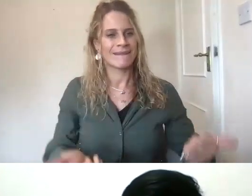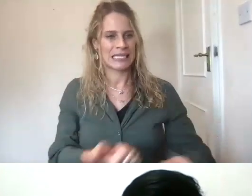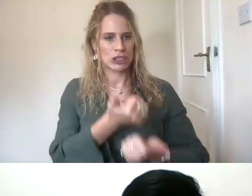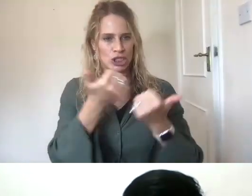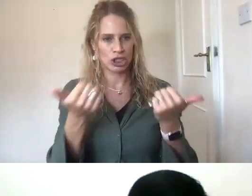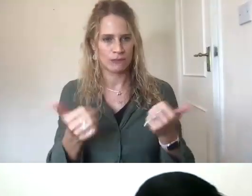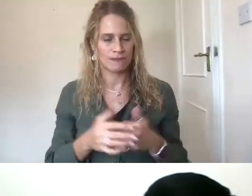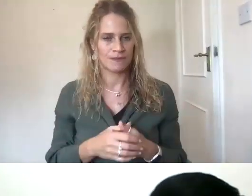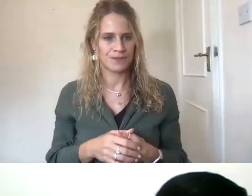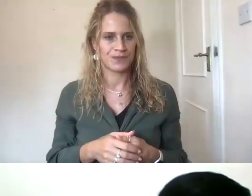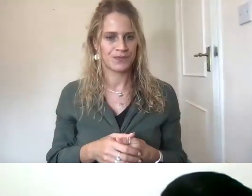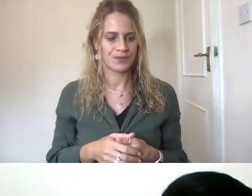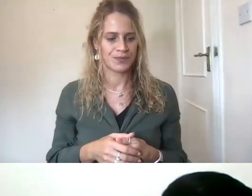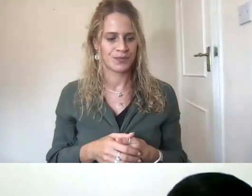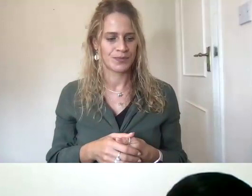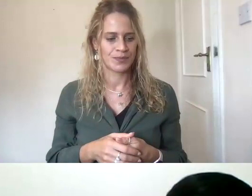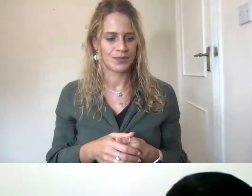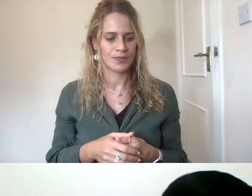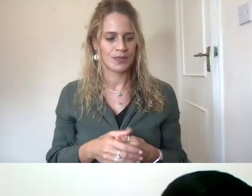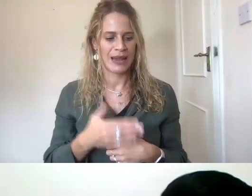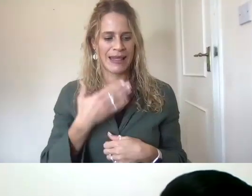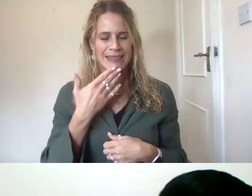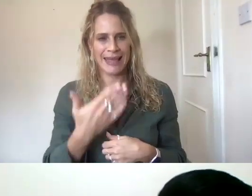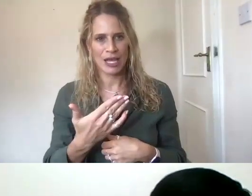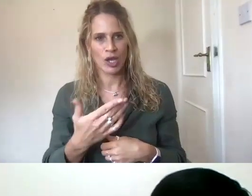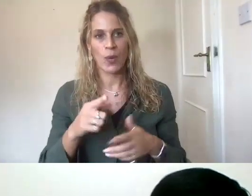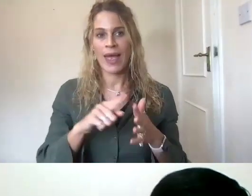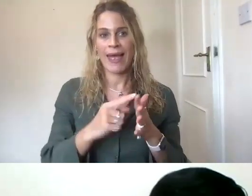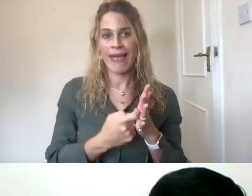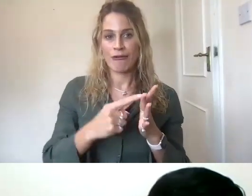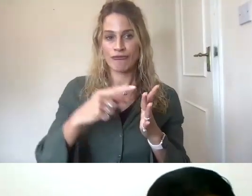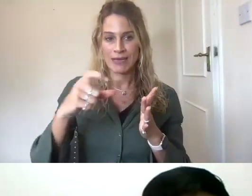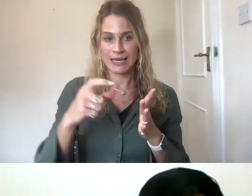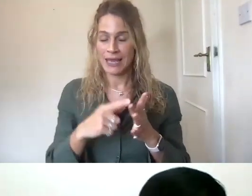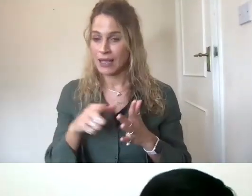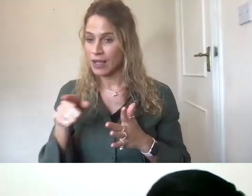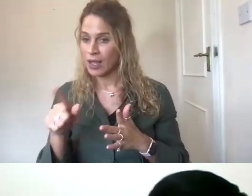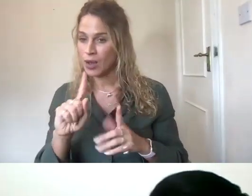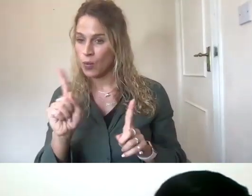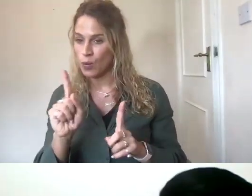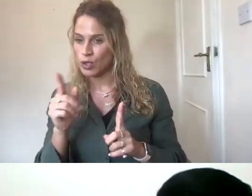Thank you. Eric, how do you feel about this particular metaphor?